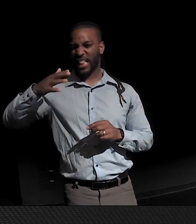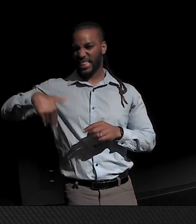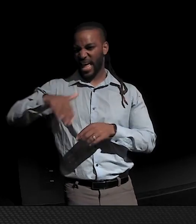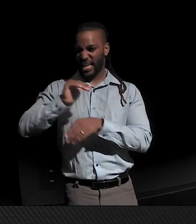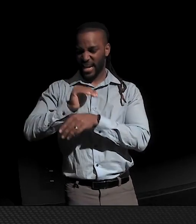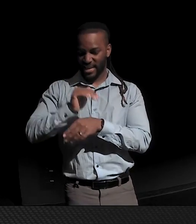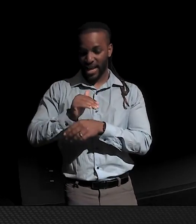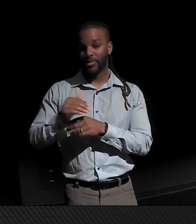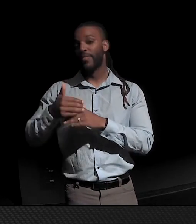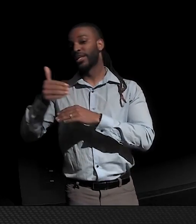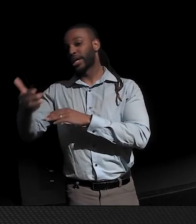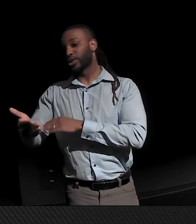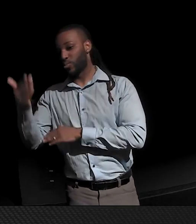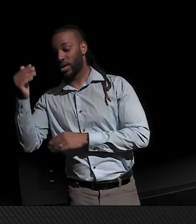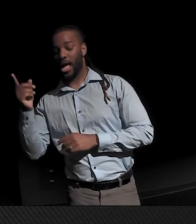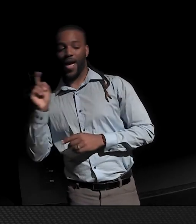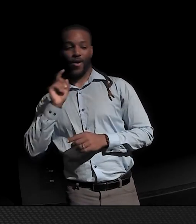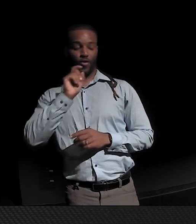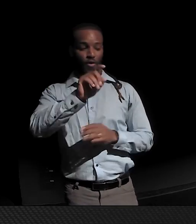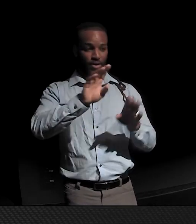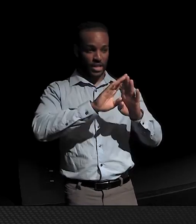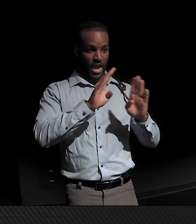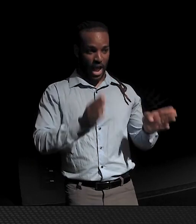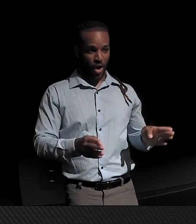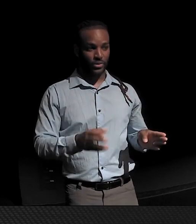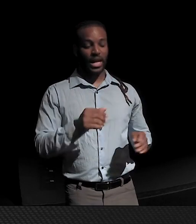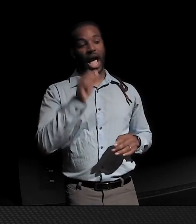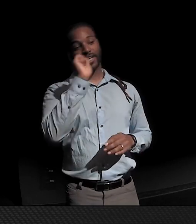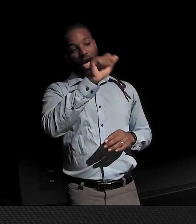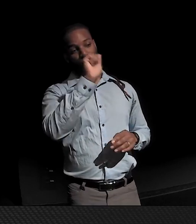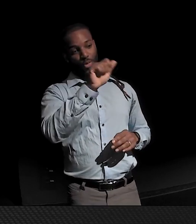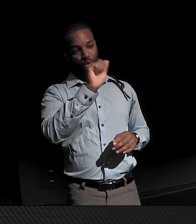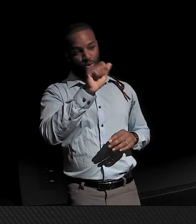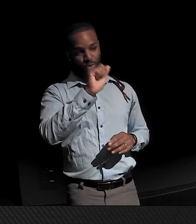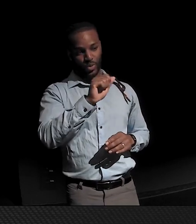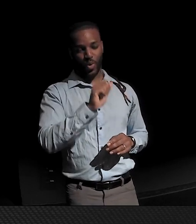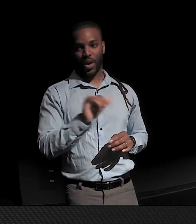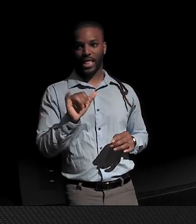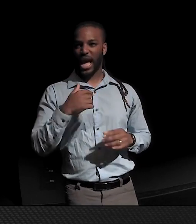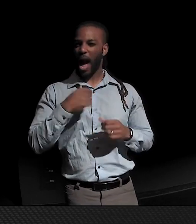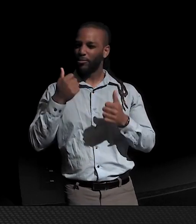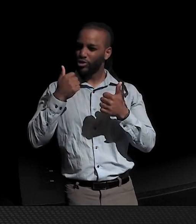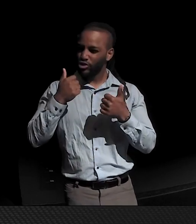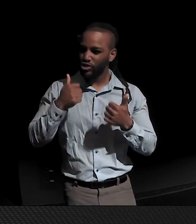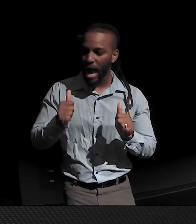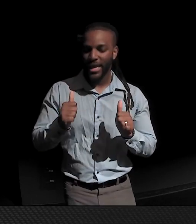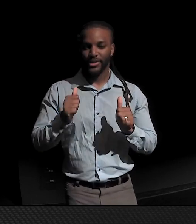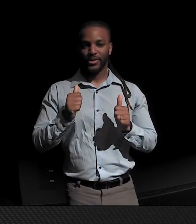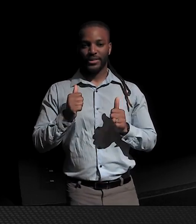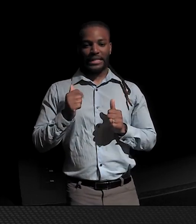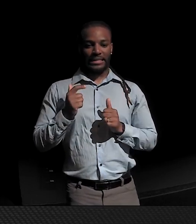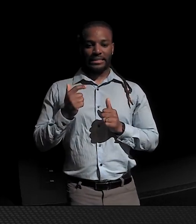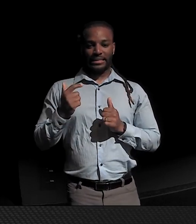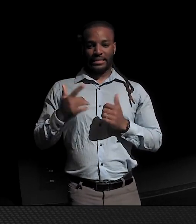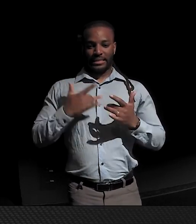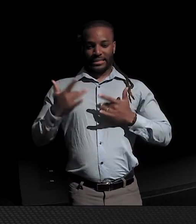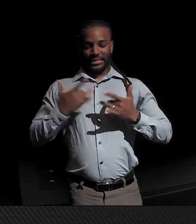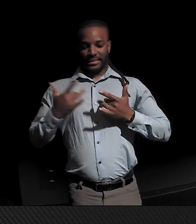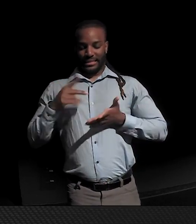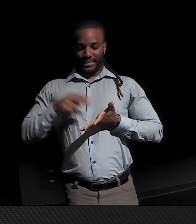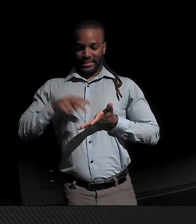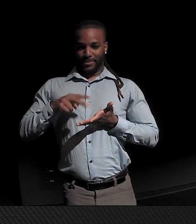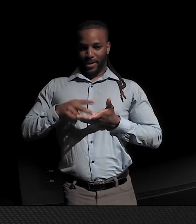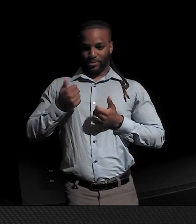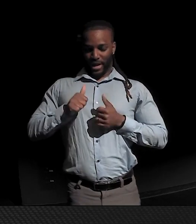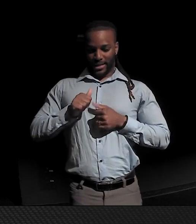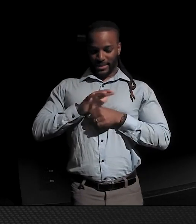the next morning, I run over to their house, and I, like, knock on the door, and like, I'm trying to contain what I know is coming. And